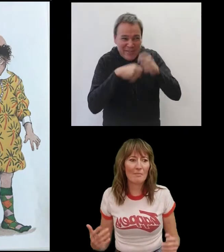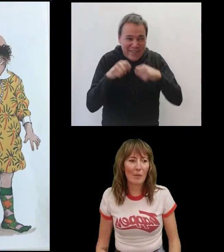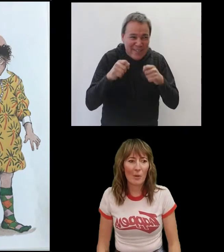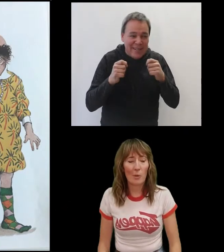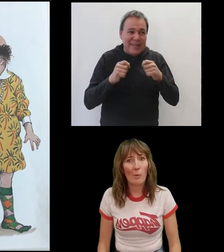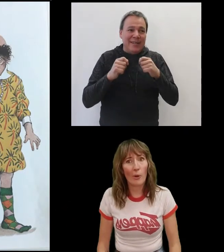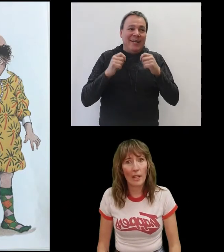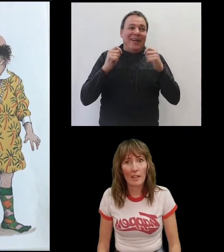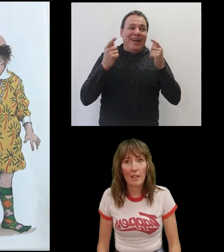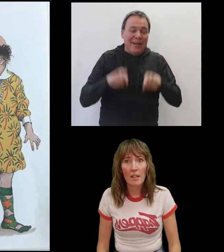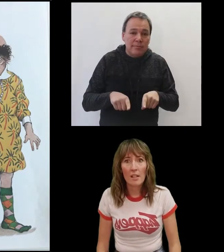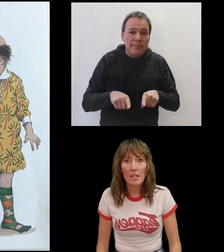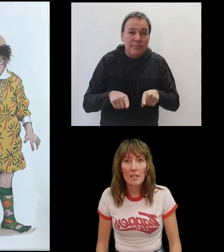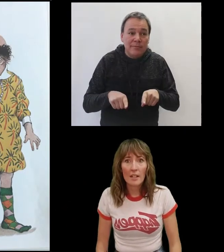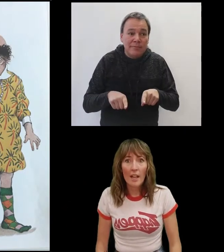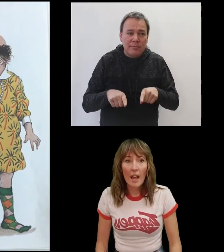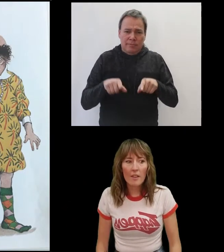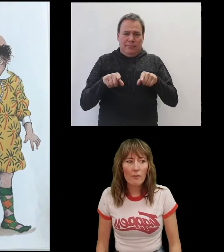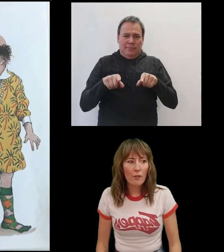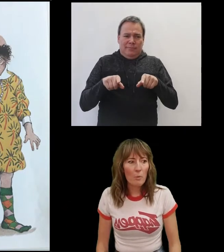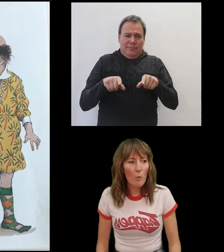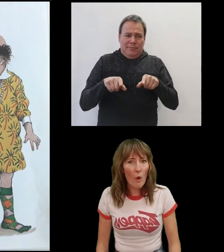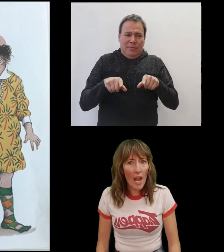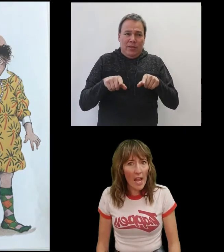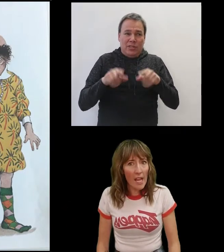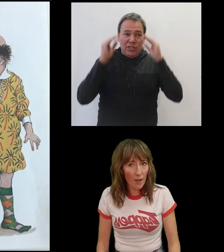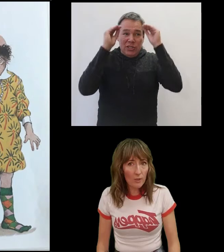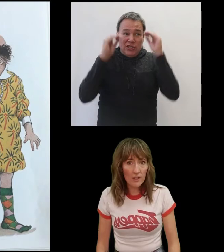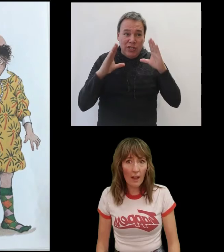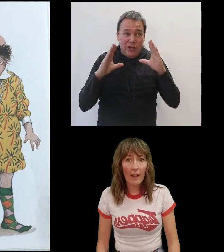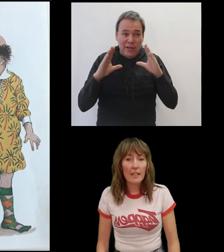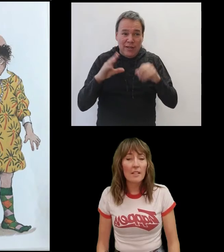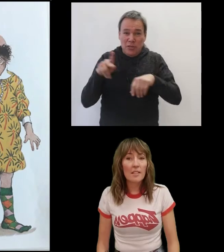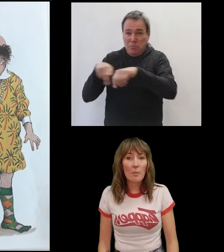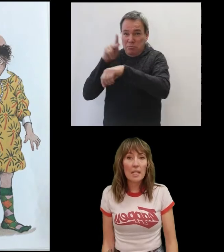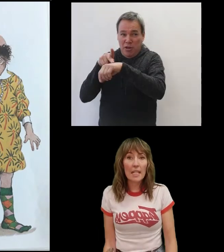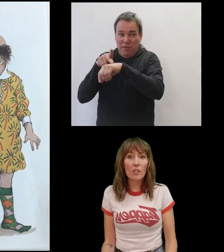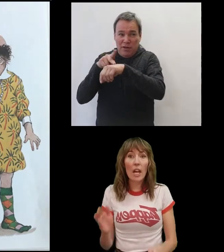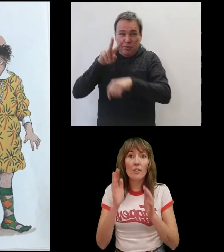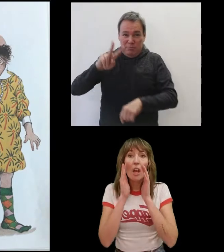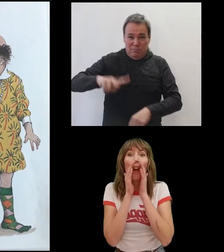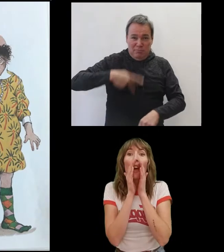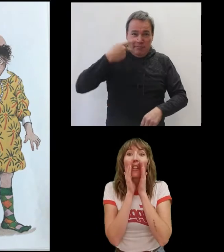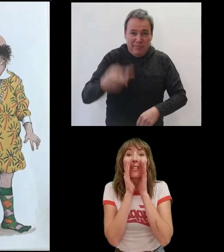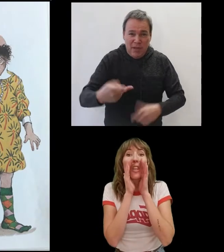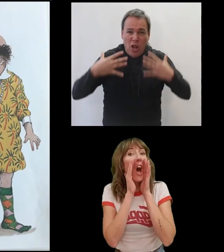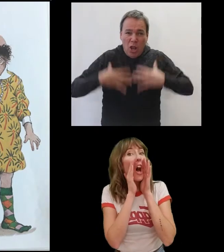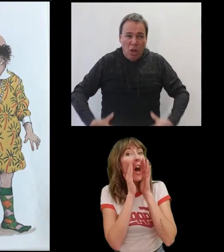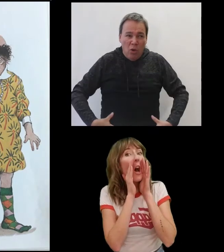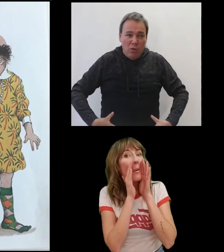underwear. Oh boy. And then from way outside, someone had yelled,